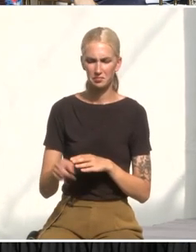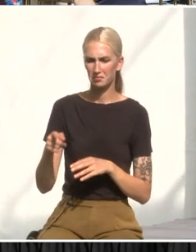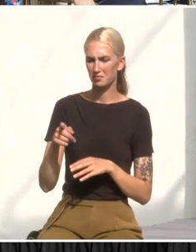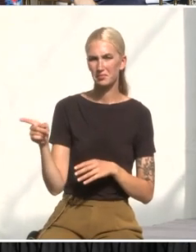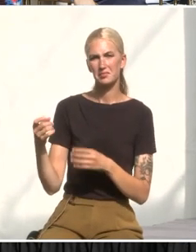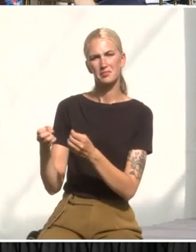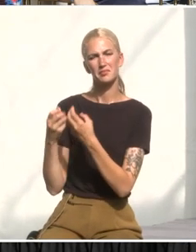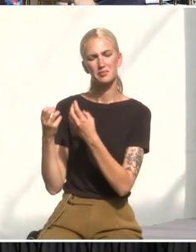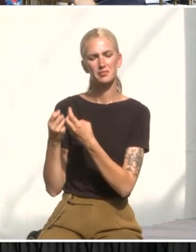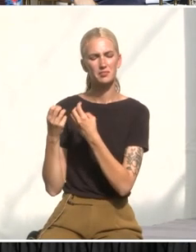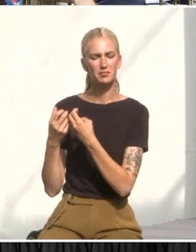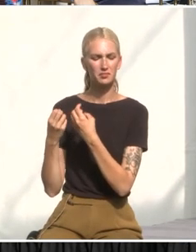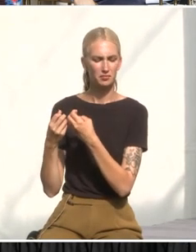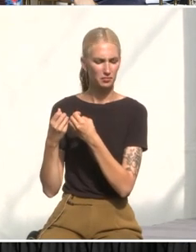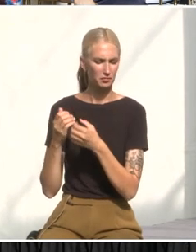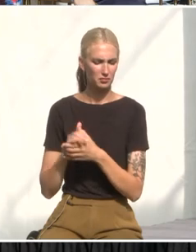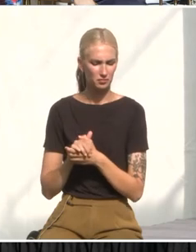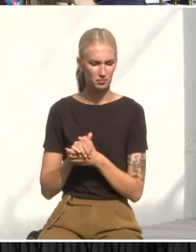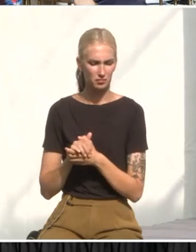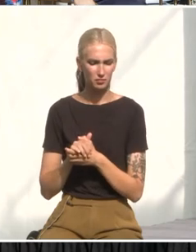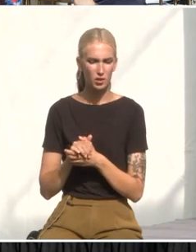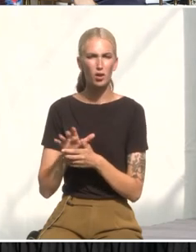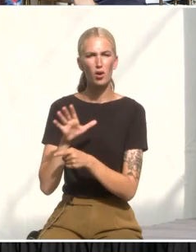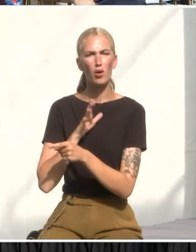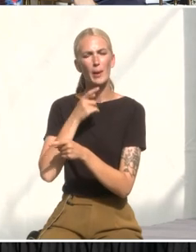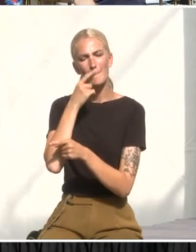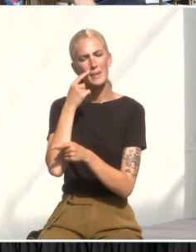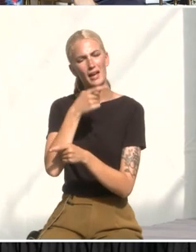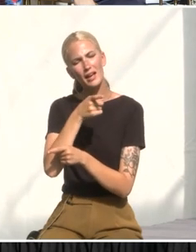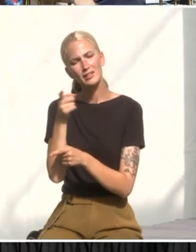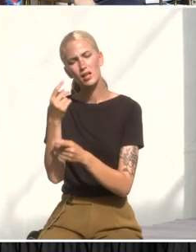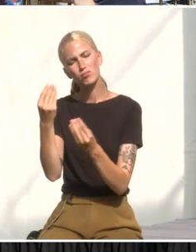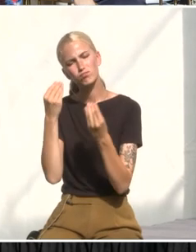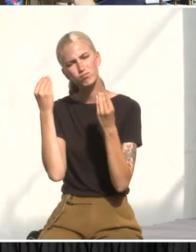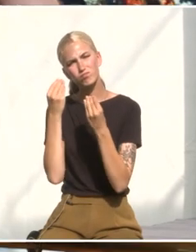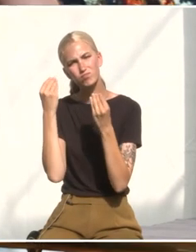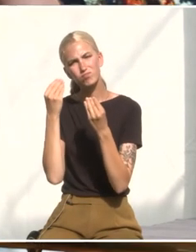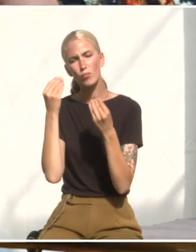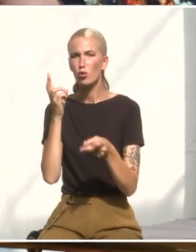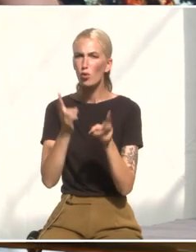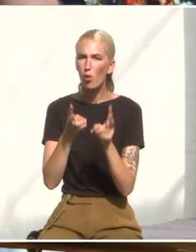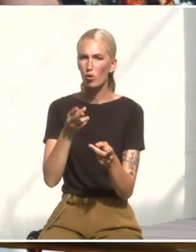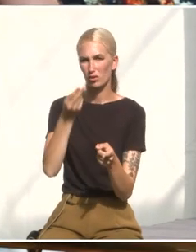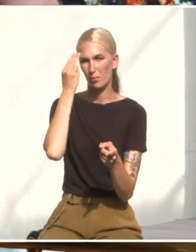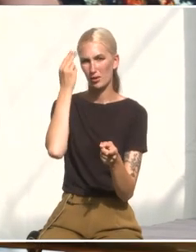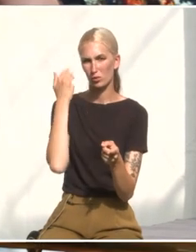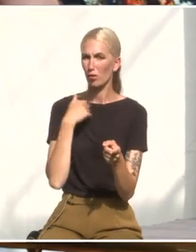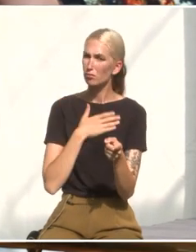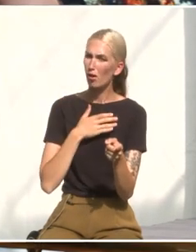once that they had a course for men that wanted to make